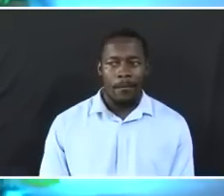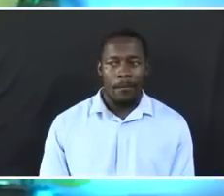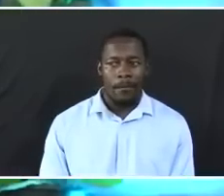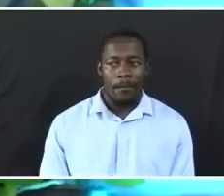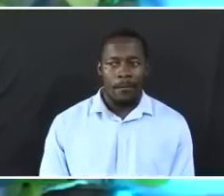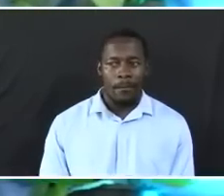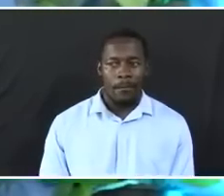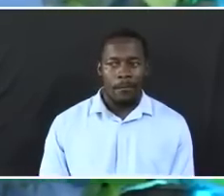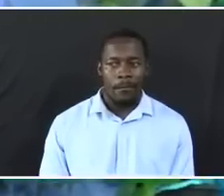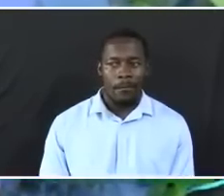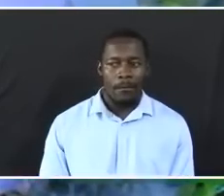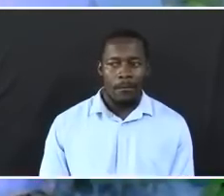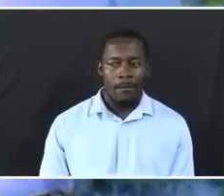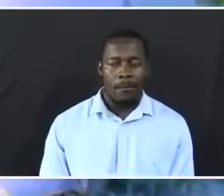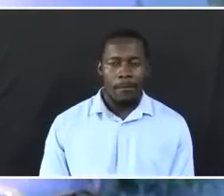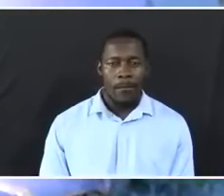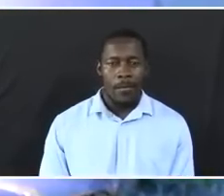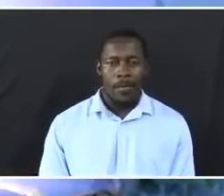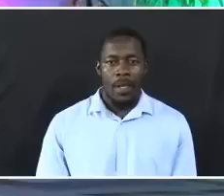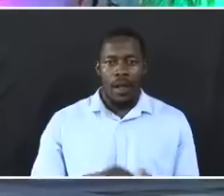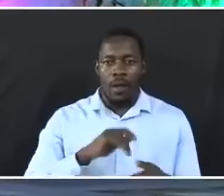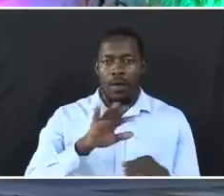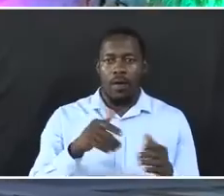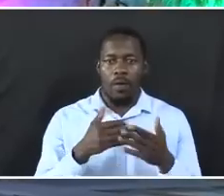because he was deceived.